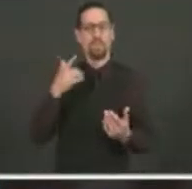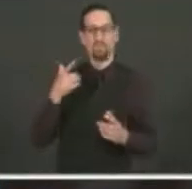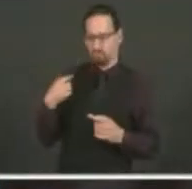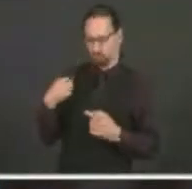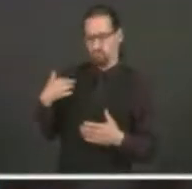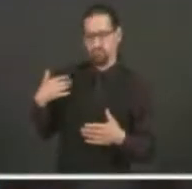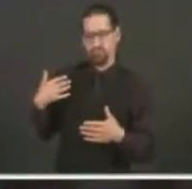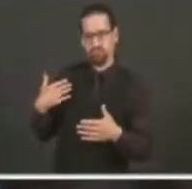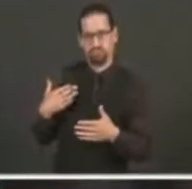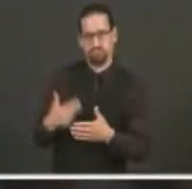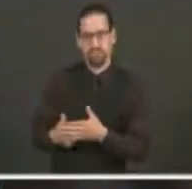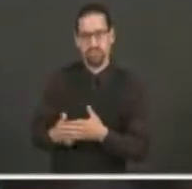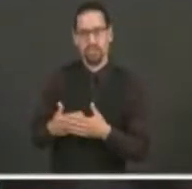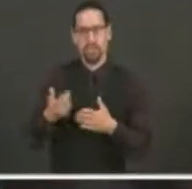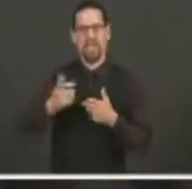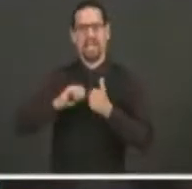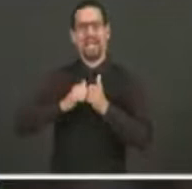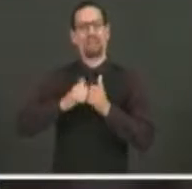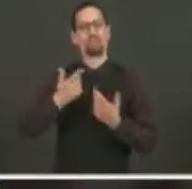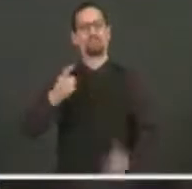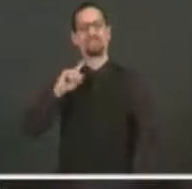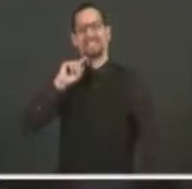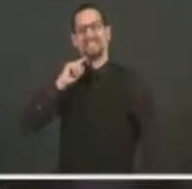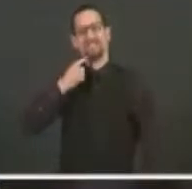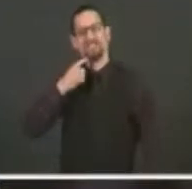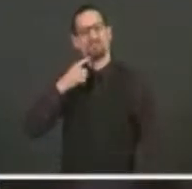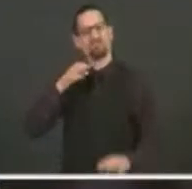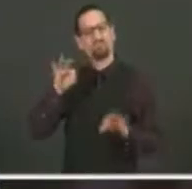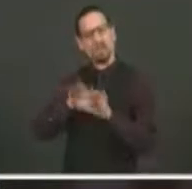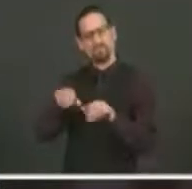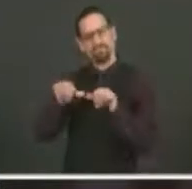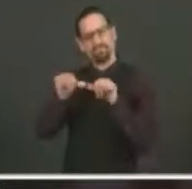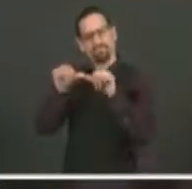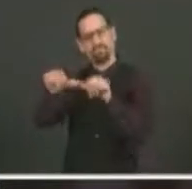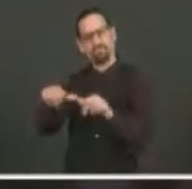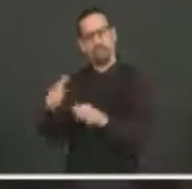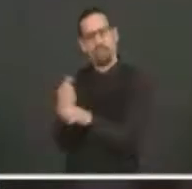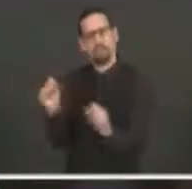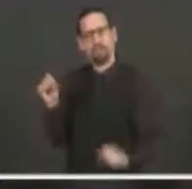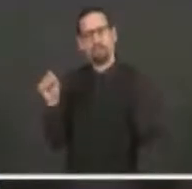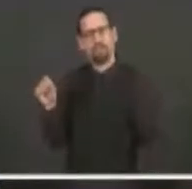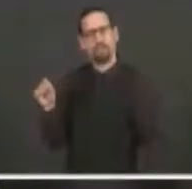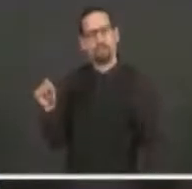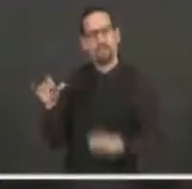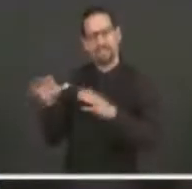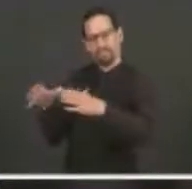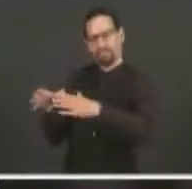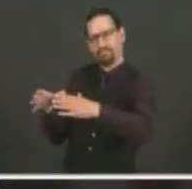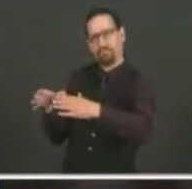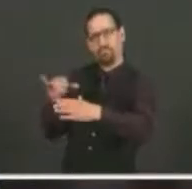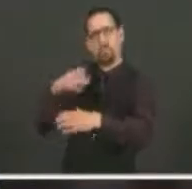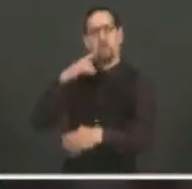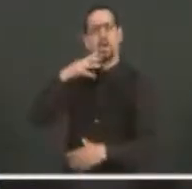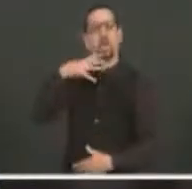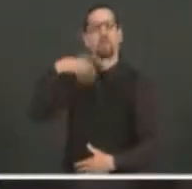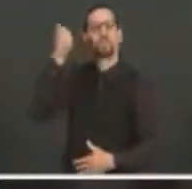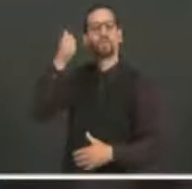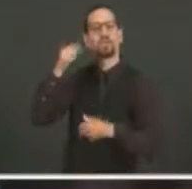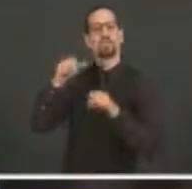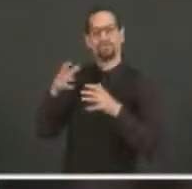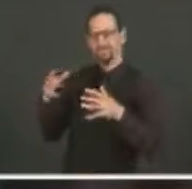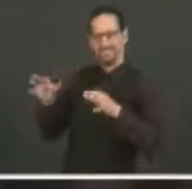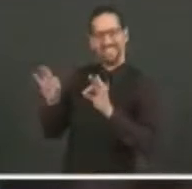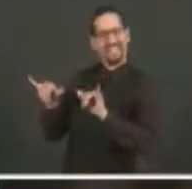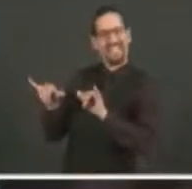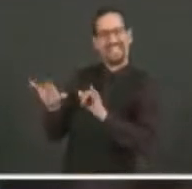is how critical it is to keep such a fragile population safe. What we've been doing in our interactions